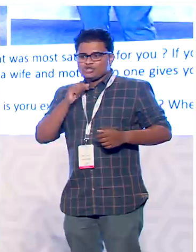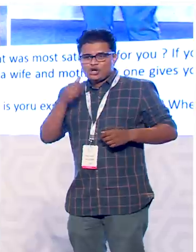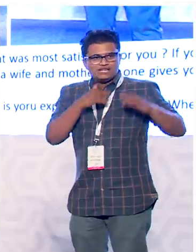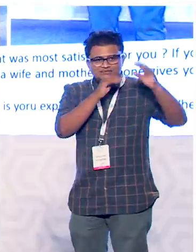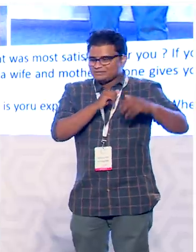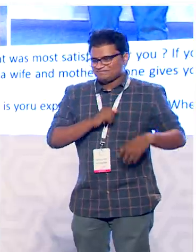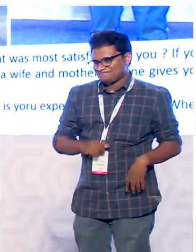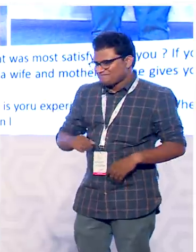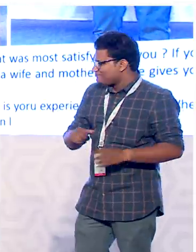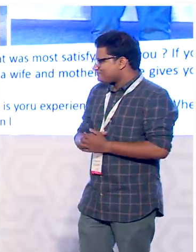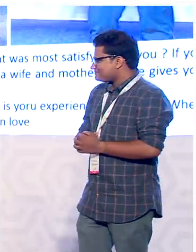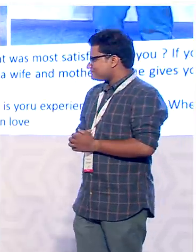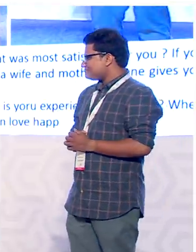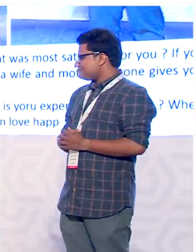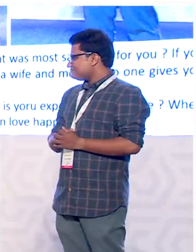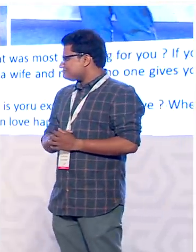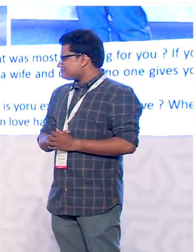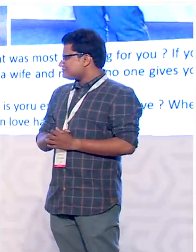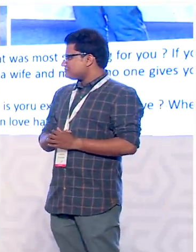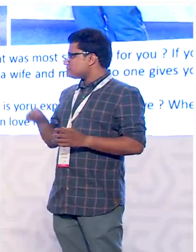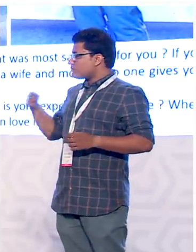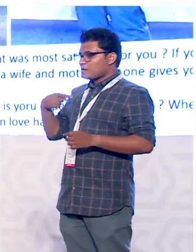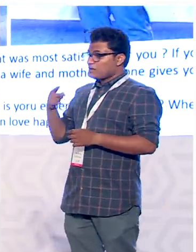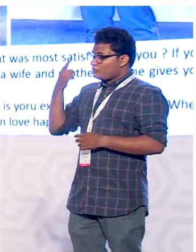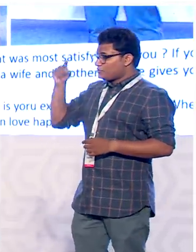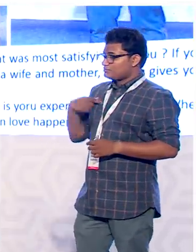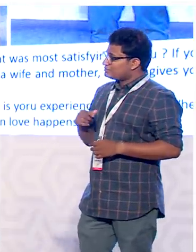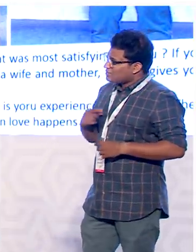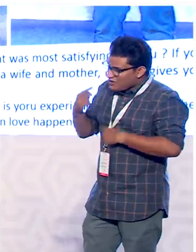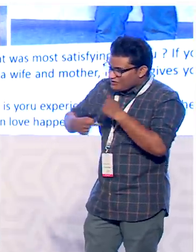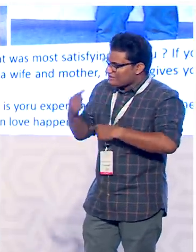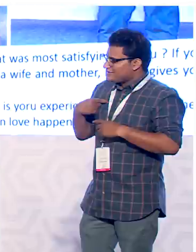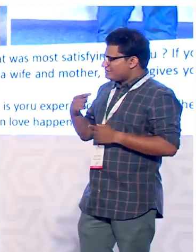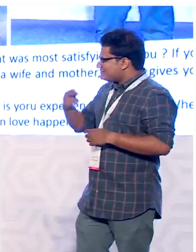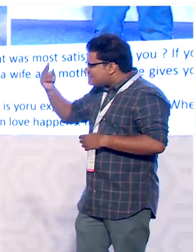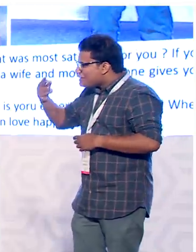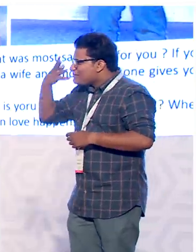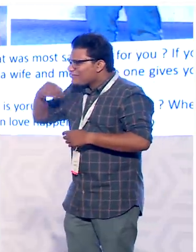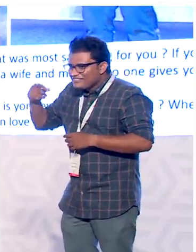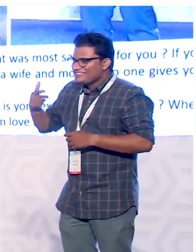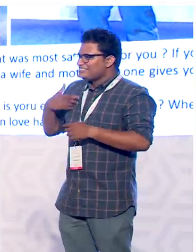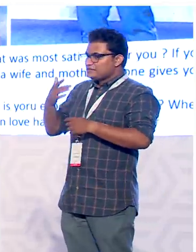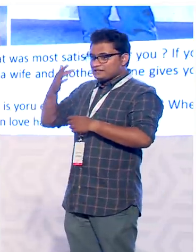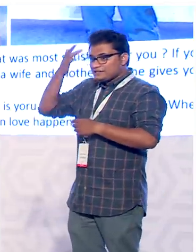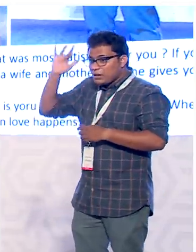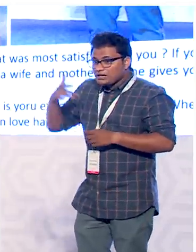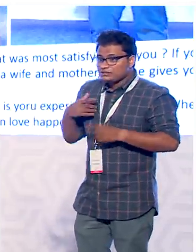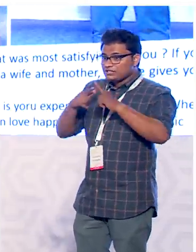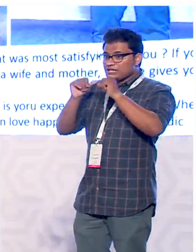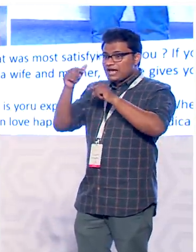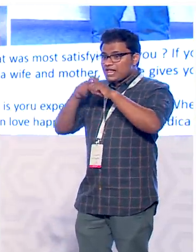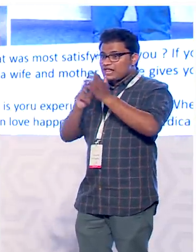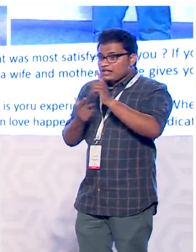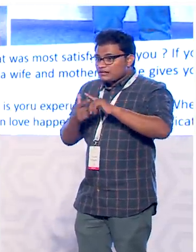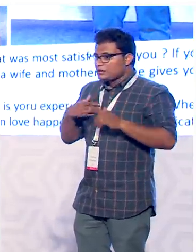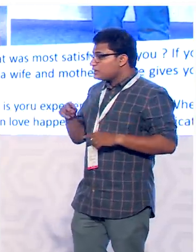and that's how it happened to us. For me, you have always been an epitome of beauty, grace, talent, and wisdom. When I see